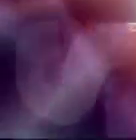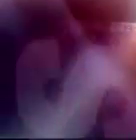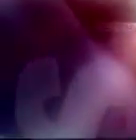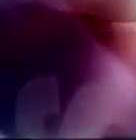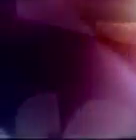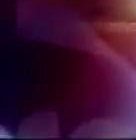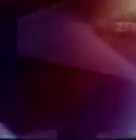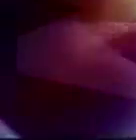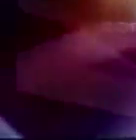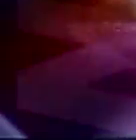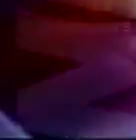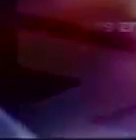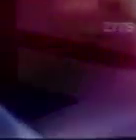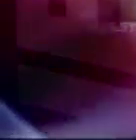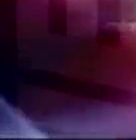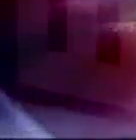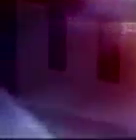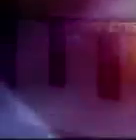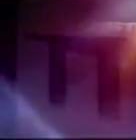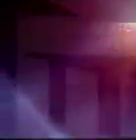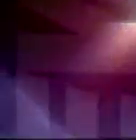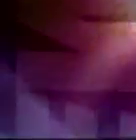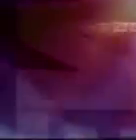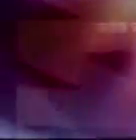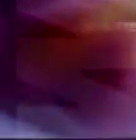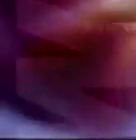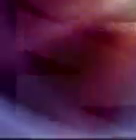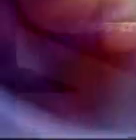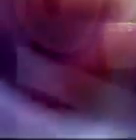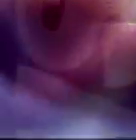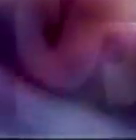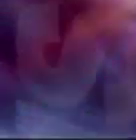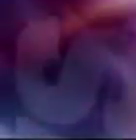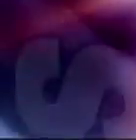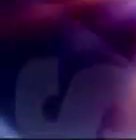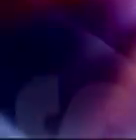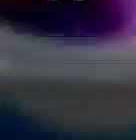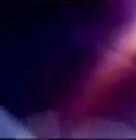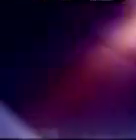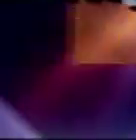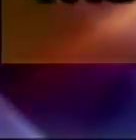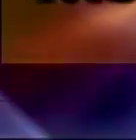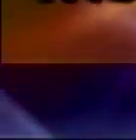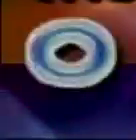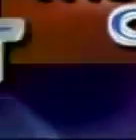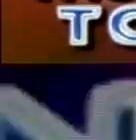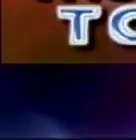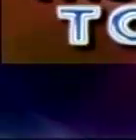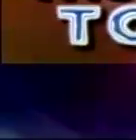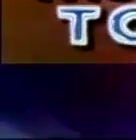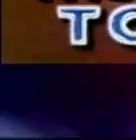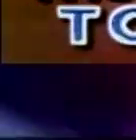Covering the islands of the Bahamas, ZNS Network presents The Bahamas Tonight.